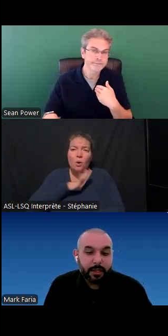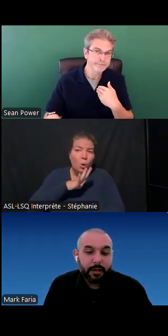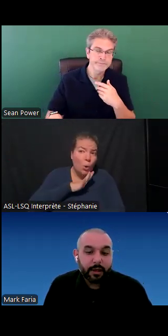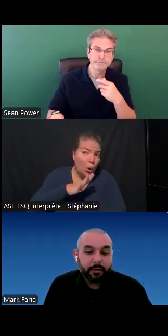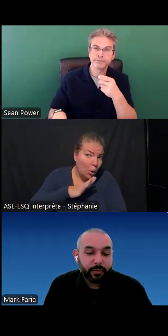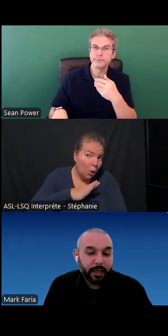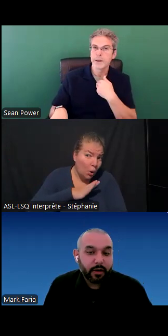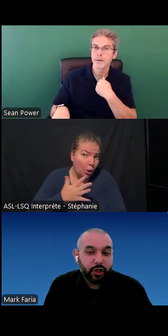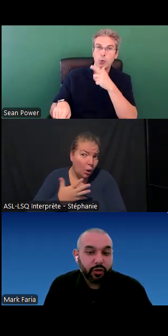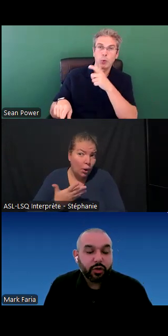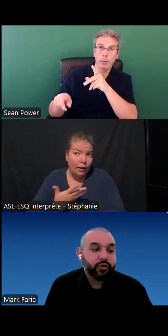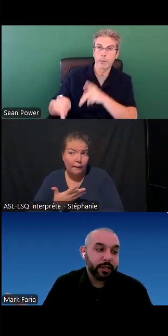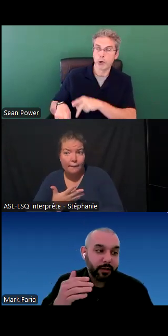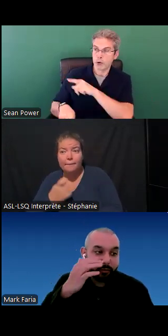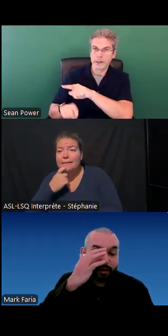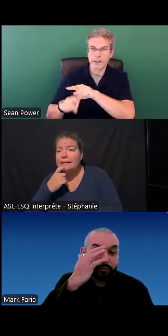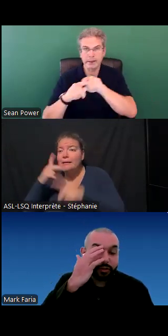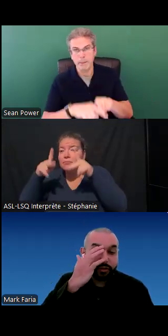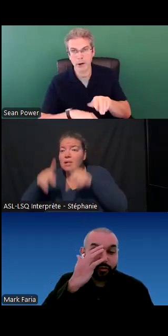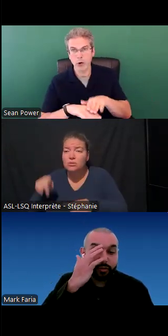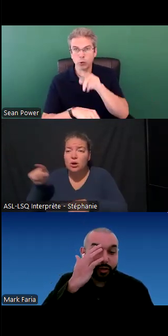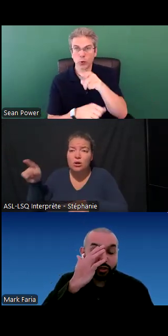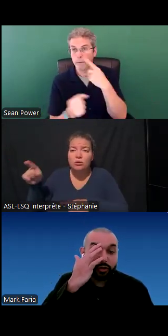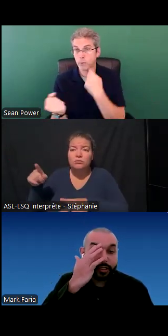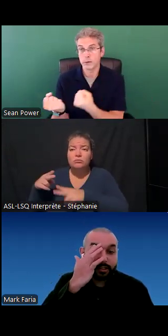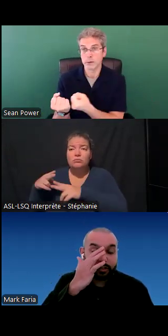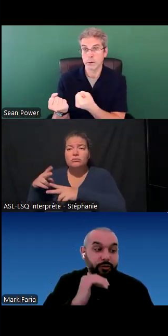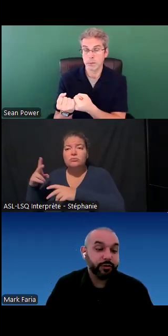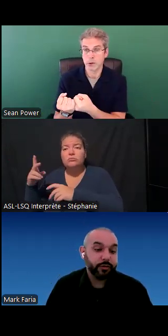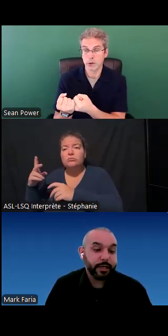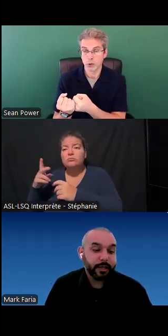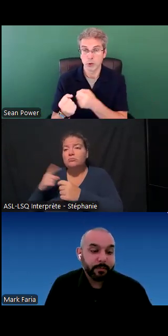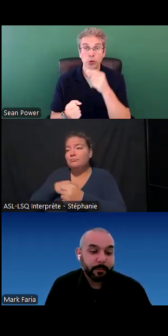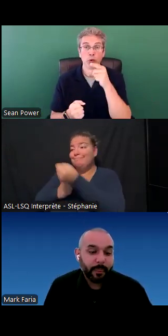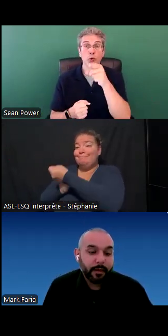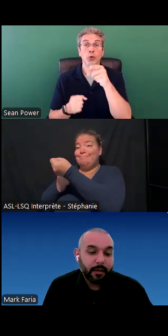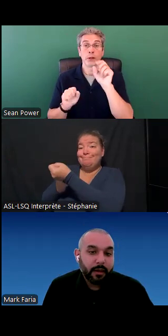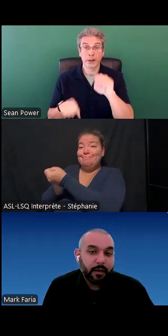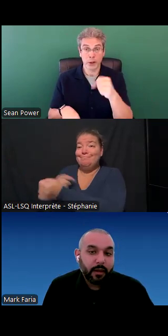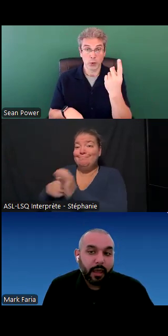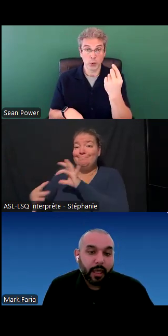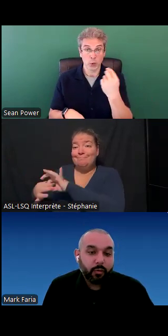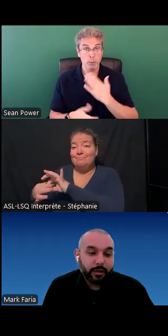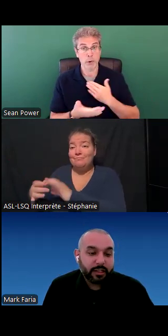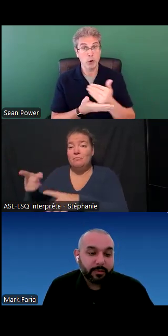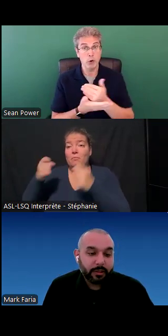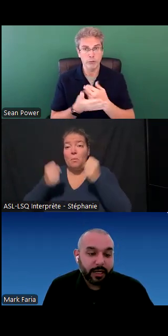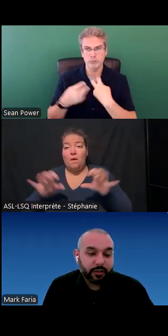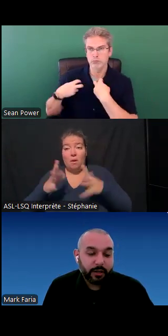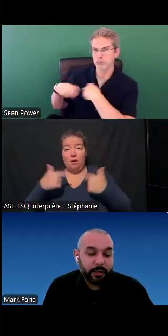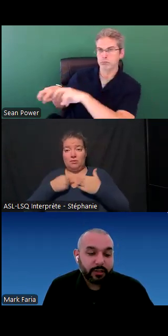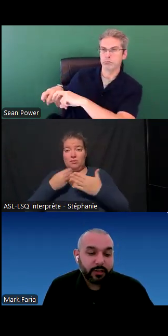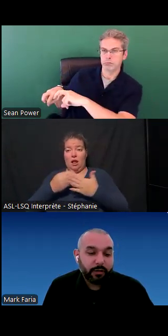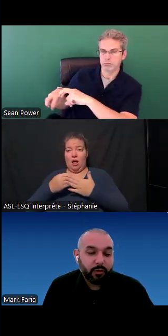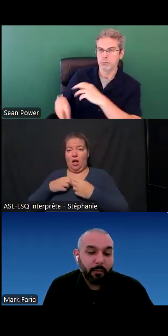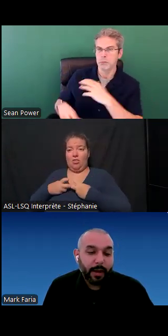income and they're depending on you, you can transfer that credit over to your taxes to reduce your income. And with the disability tax